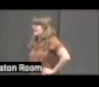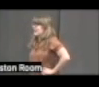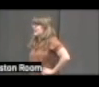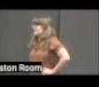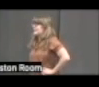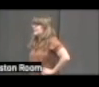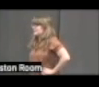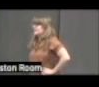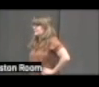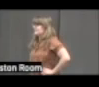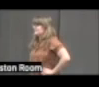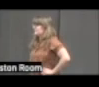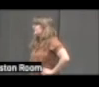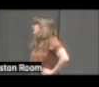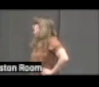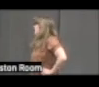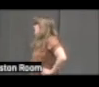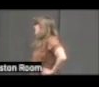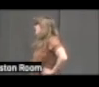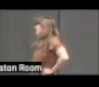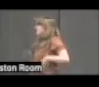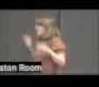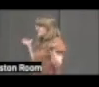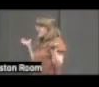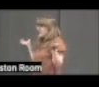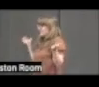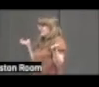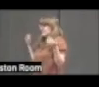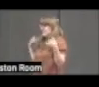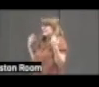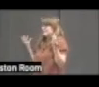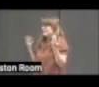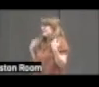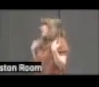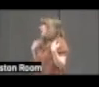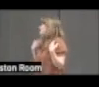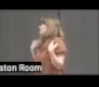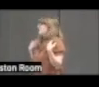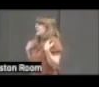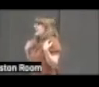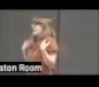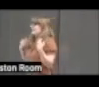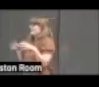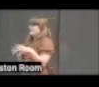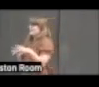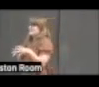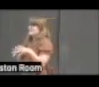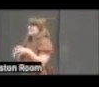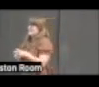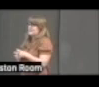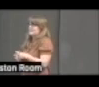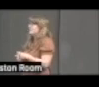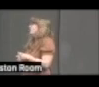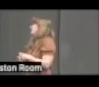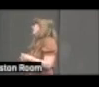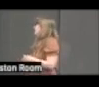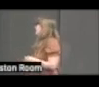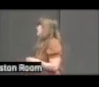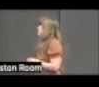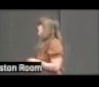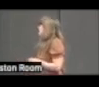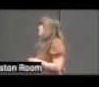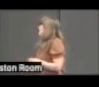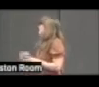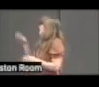that habitat that existed. And that's even, I feel like that, I was surprised by seeing a local place like